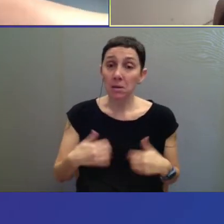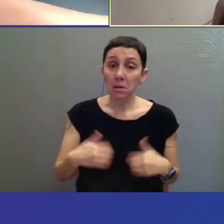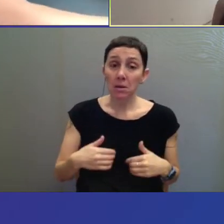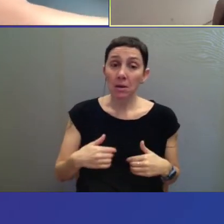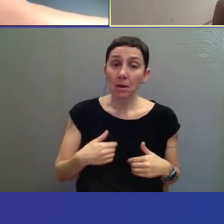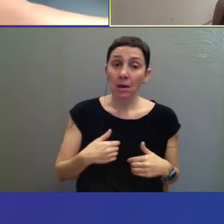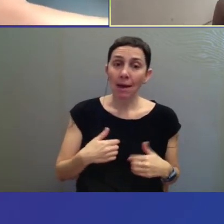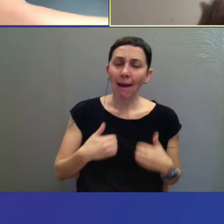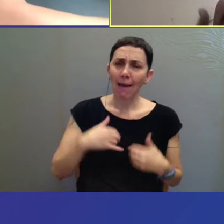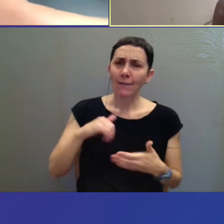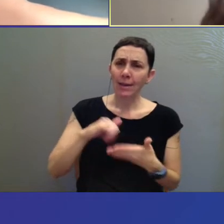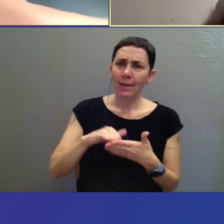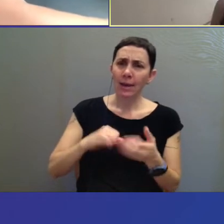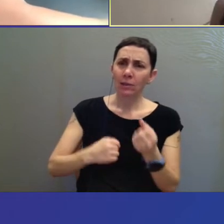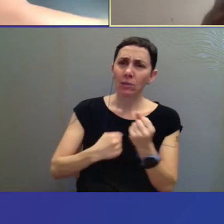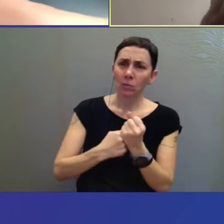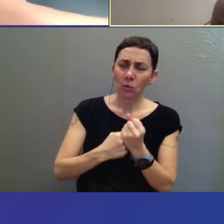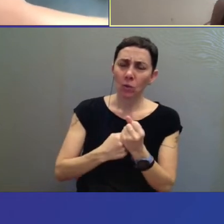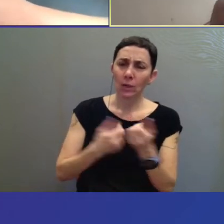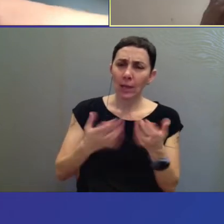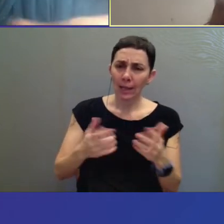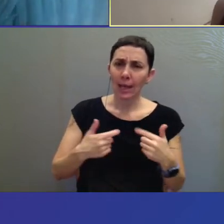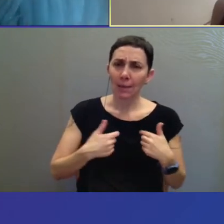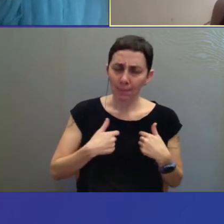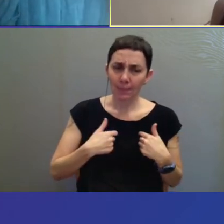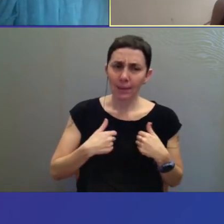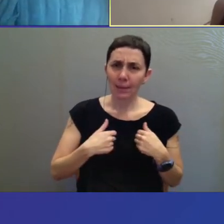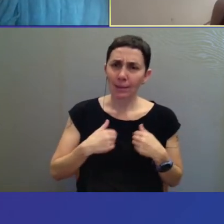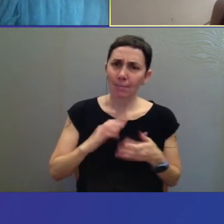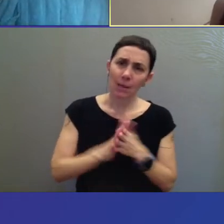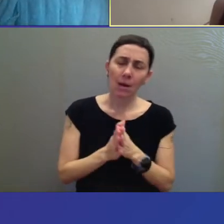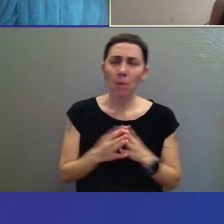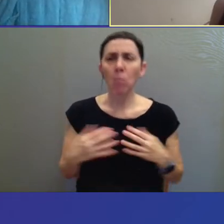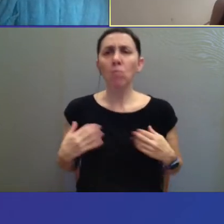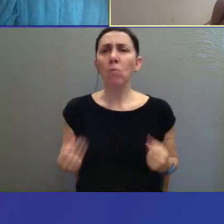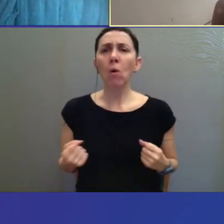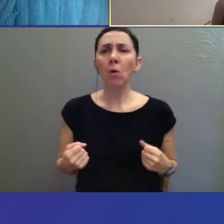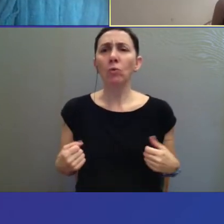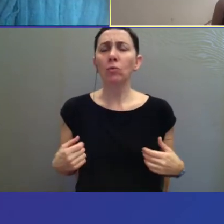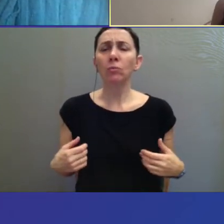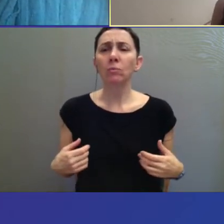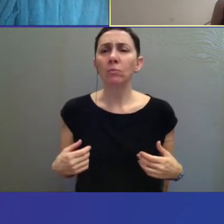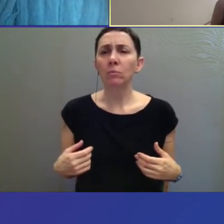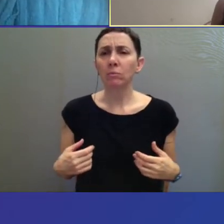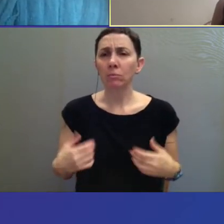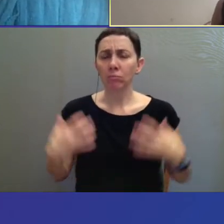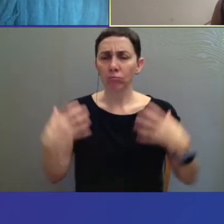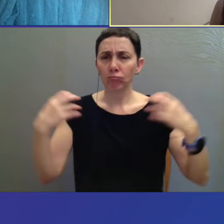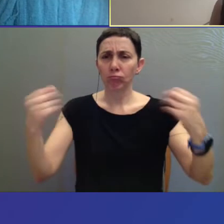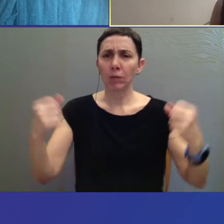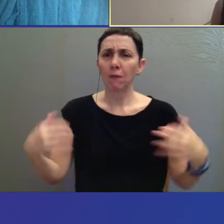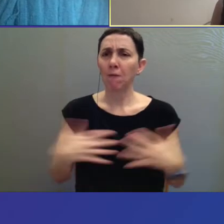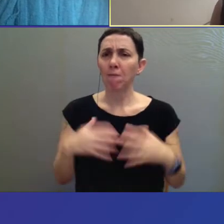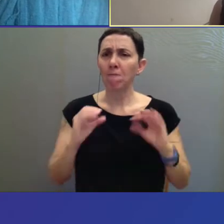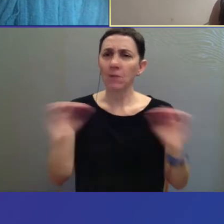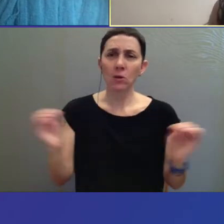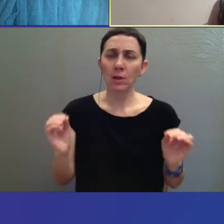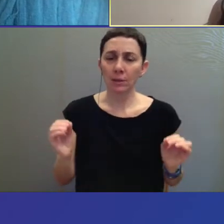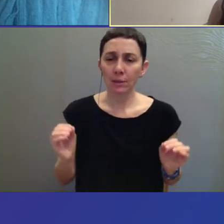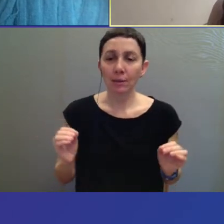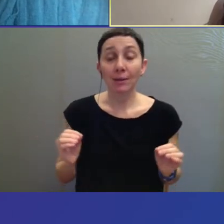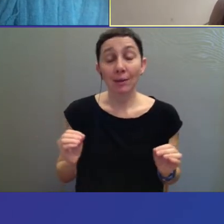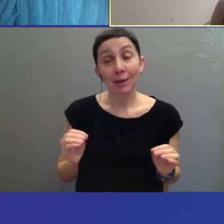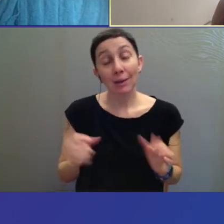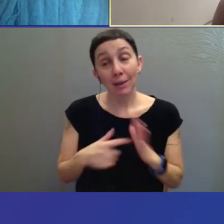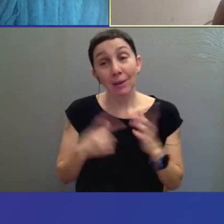that support allowed me to be as bold and as brave and as fearless as I have been. But yes, it is work,